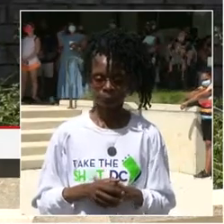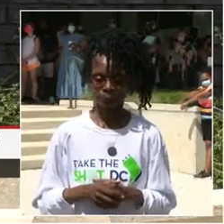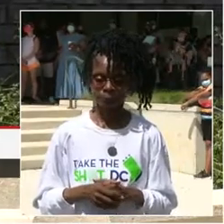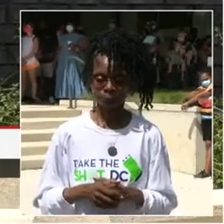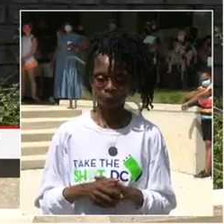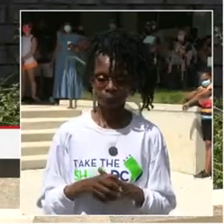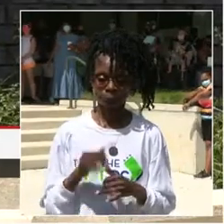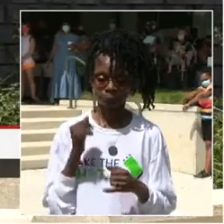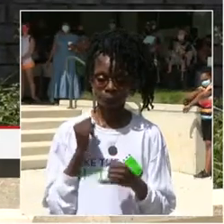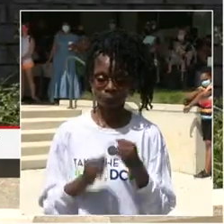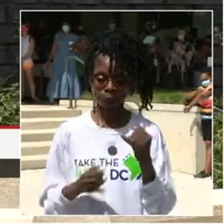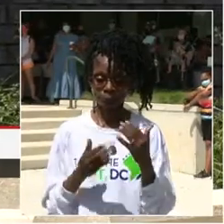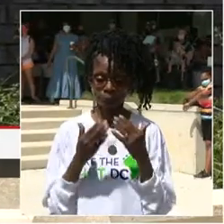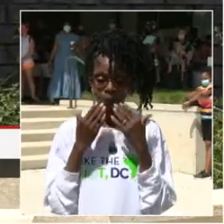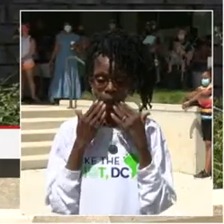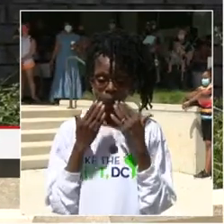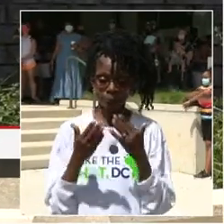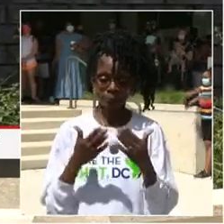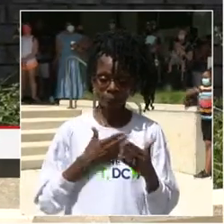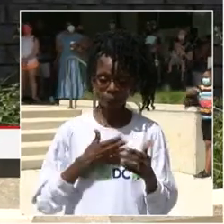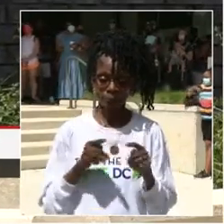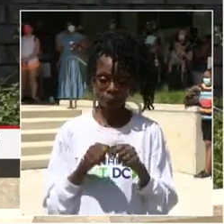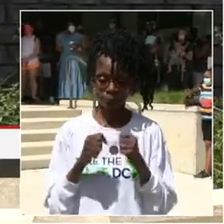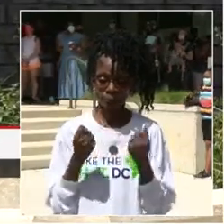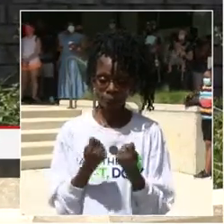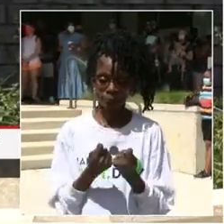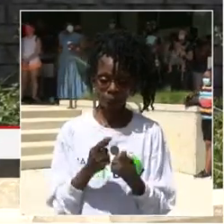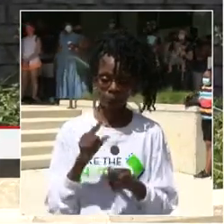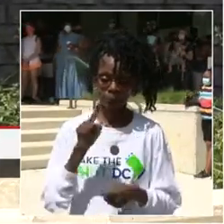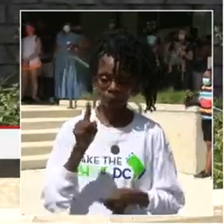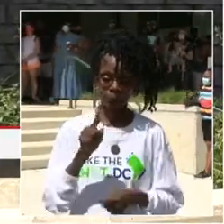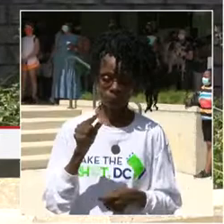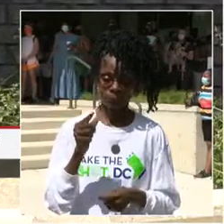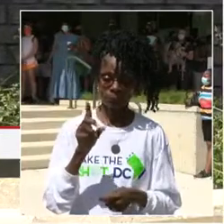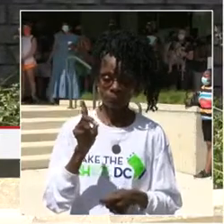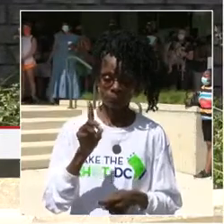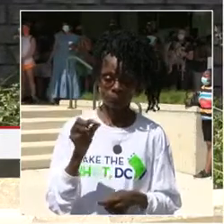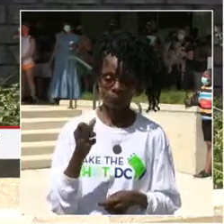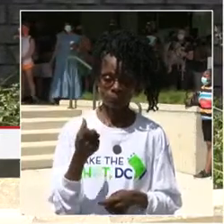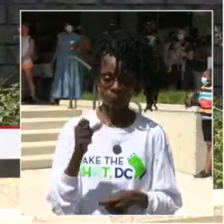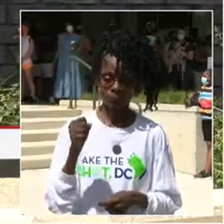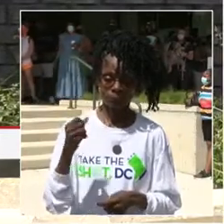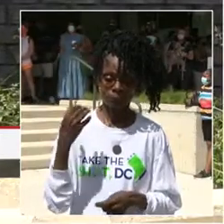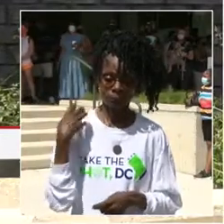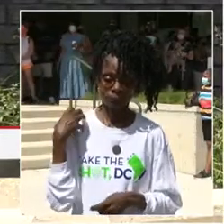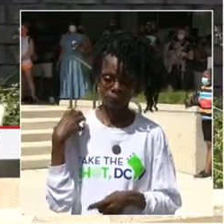Finally, thanks to my team, the DGS Capital Construction team, and